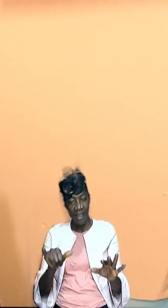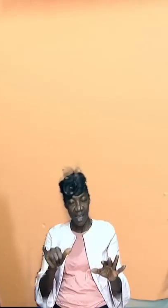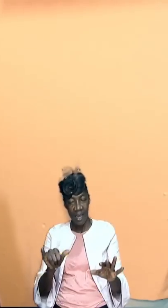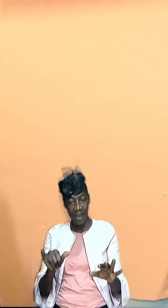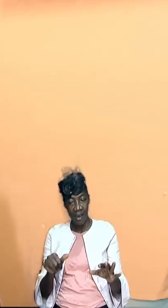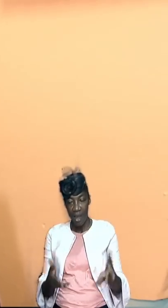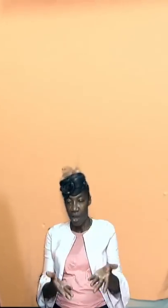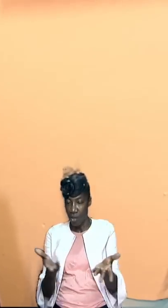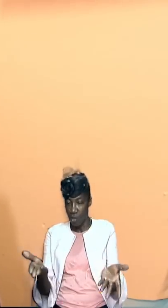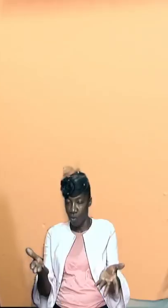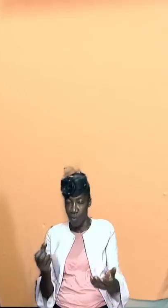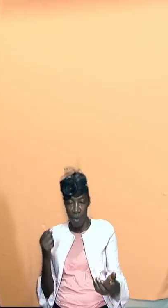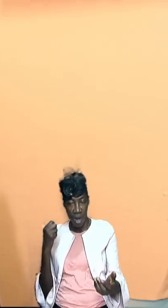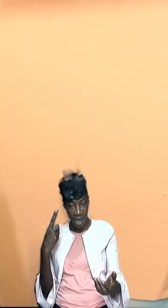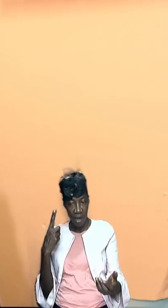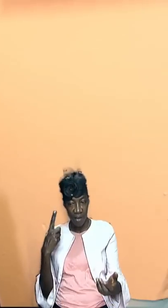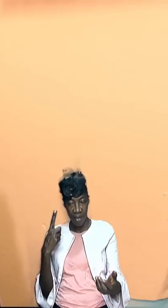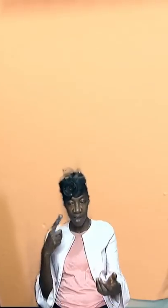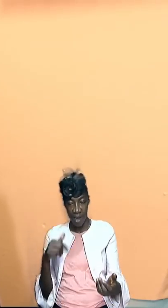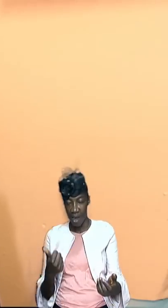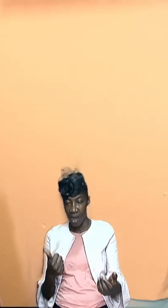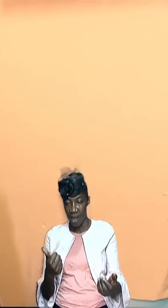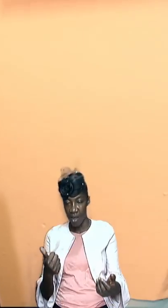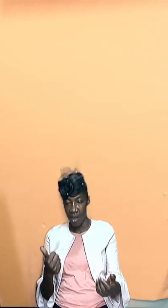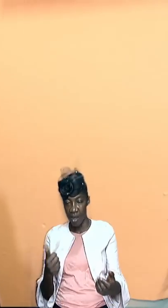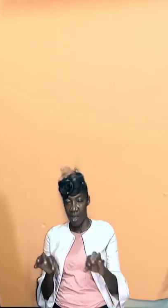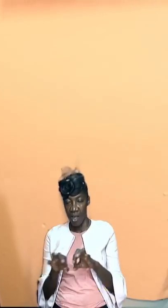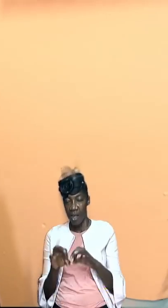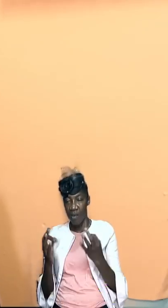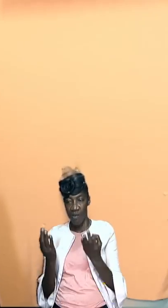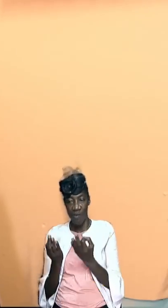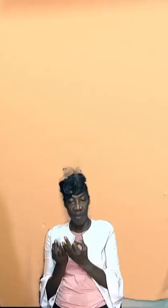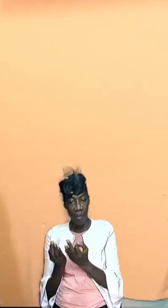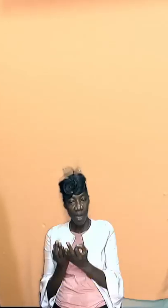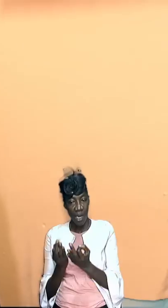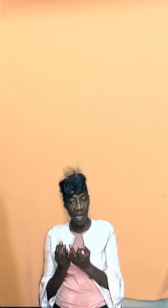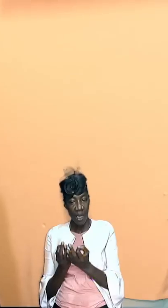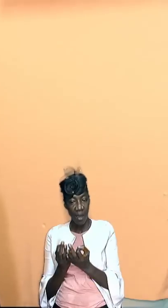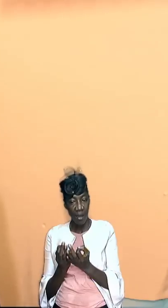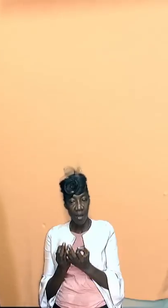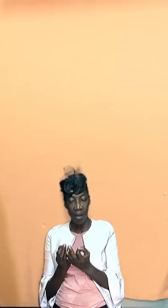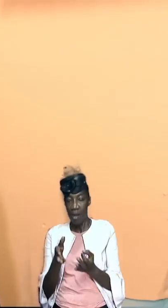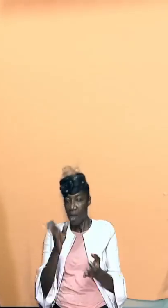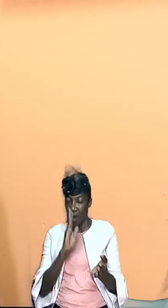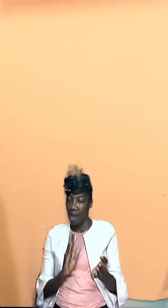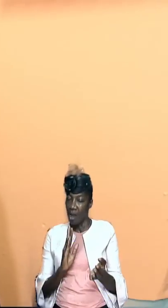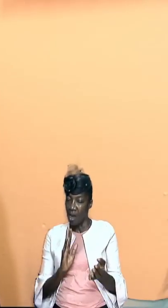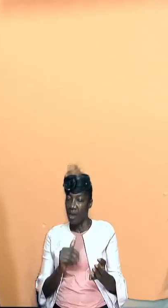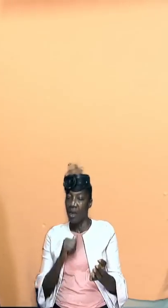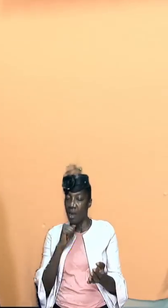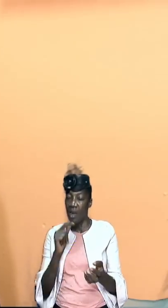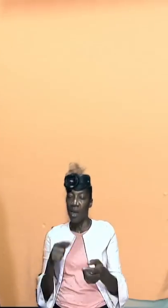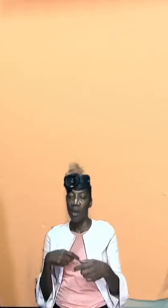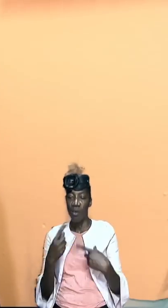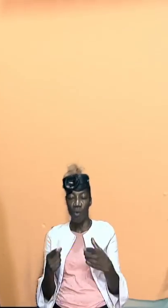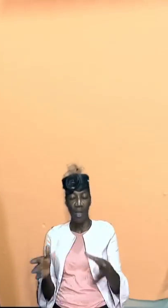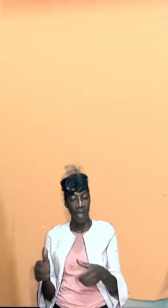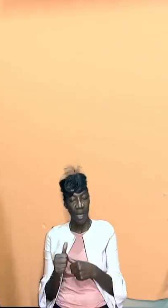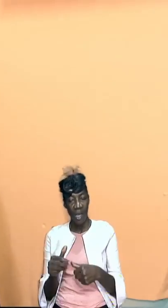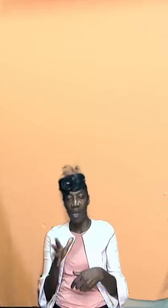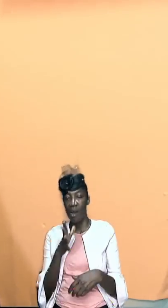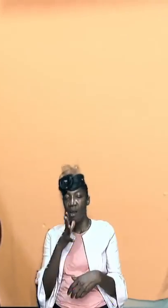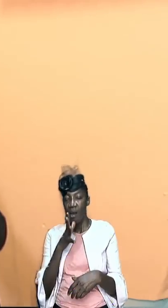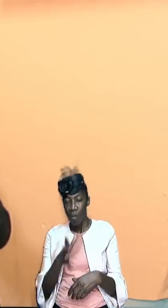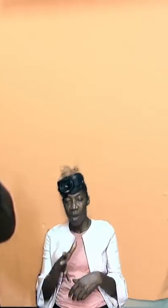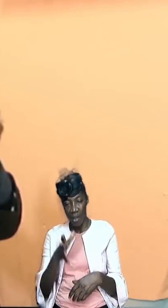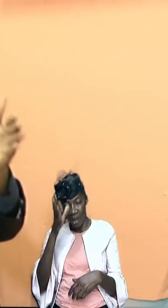who understood each other, no doubt families, knowing how God operates, he's not going to take a mother and a father